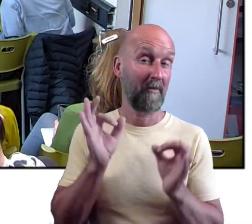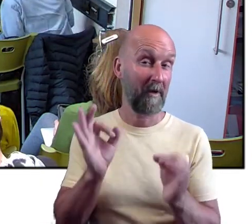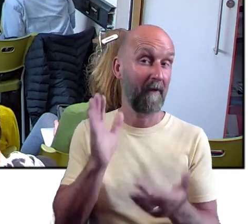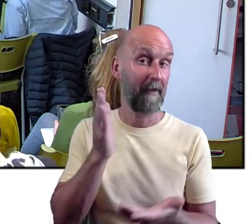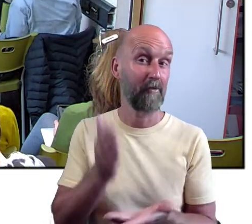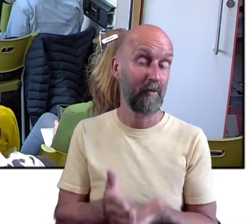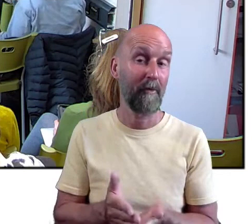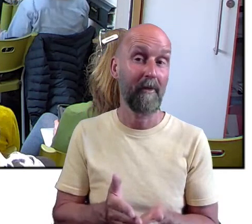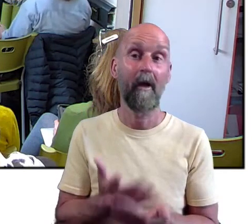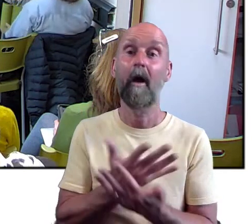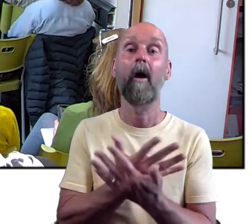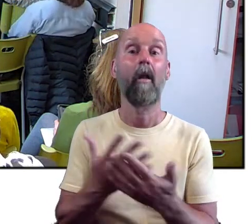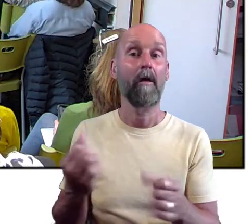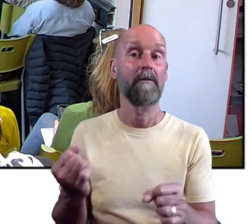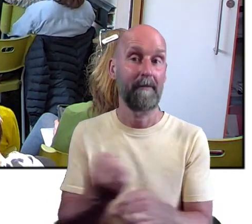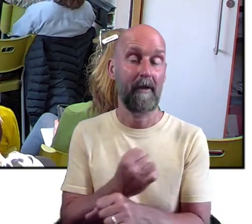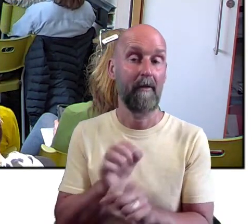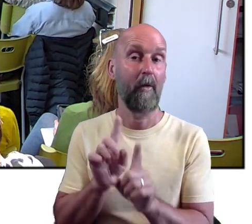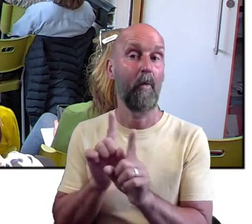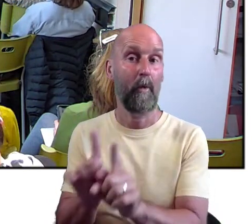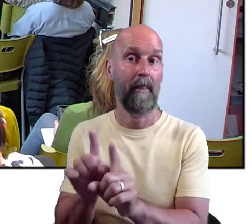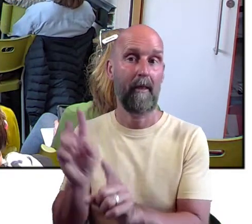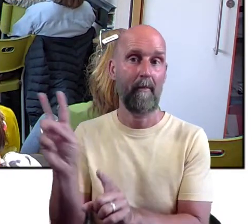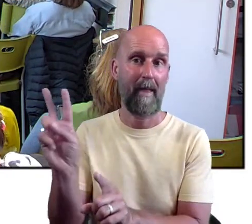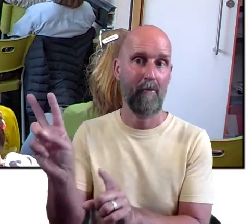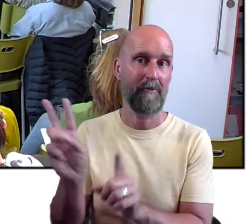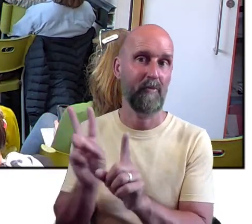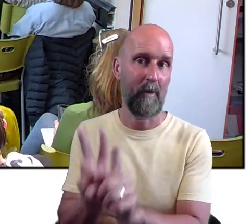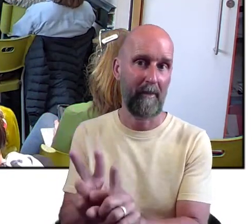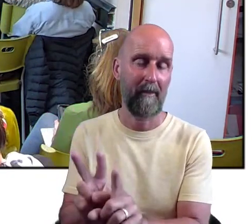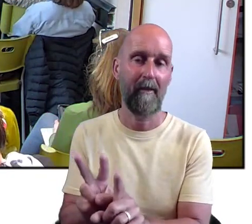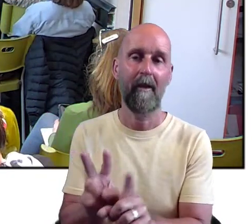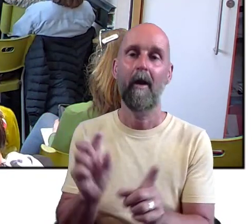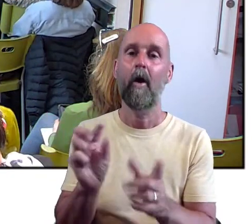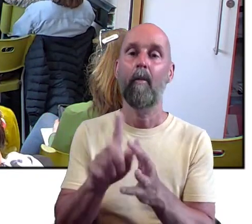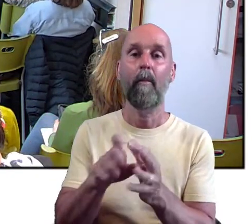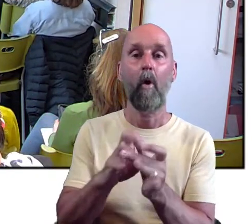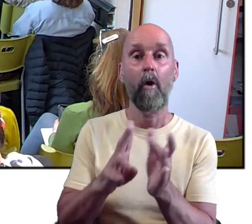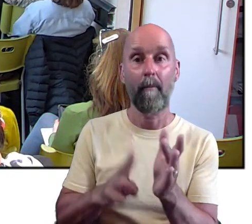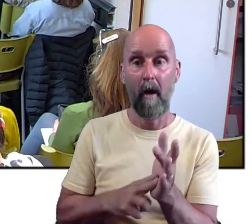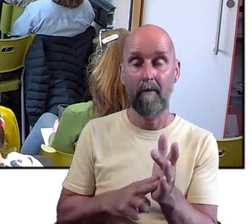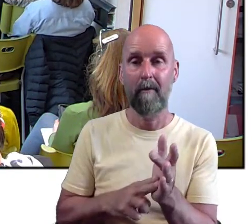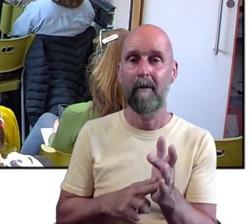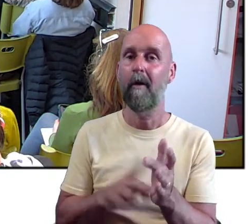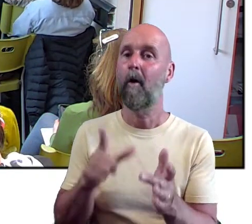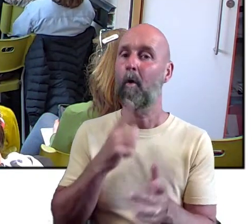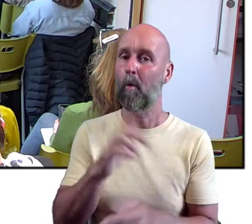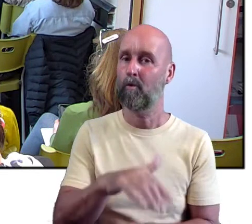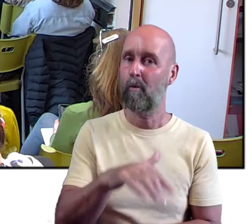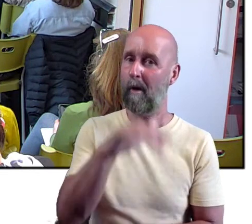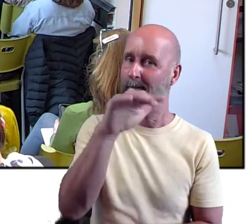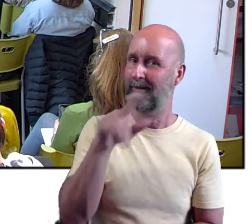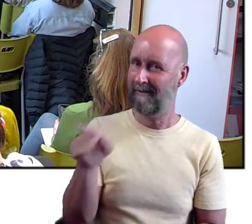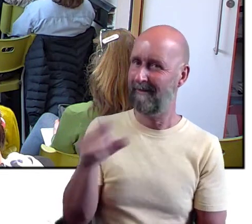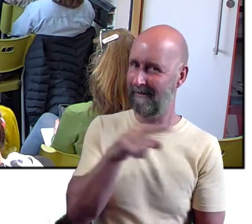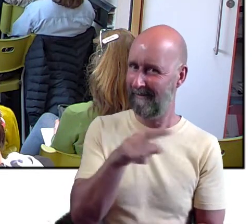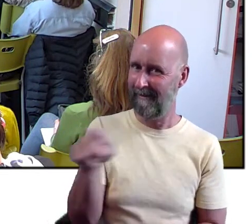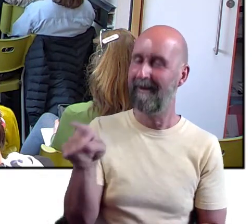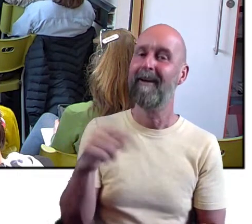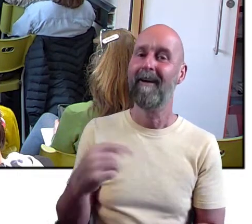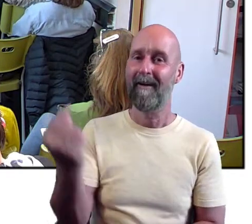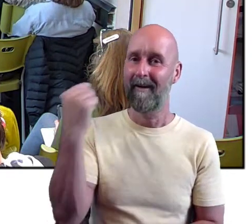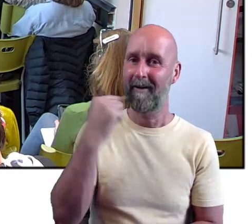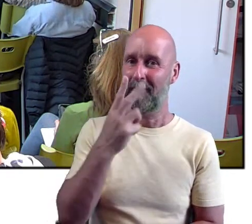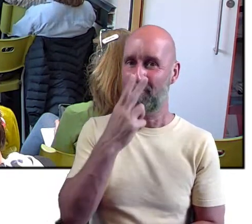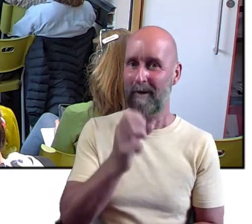have done that. It's really funny as well because so Pokemon as a franchise, like a lot of people that grew up with it are now like, you know, in their like 20s and 30s and